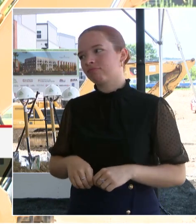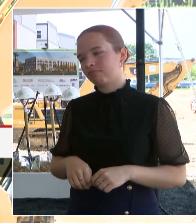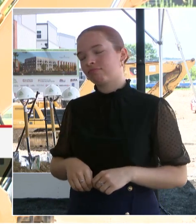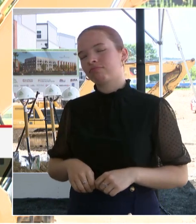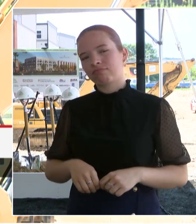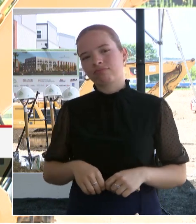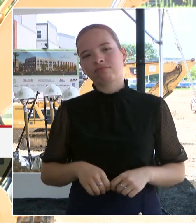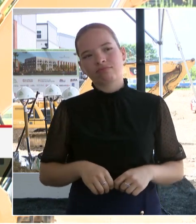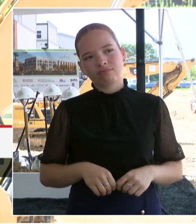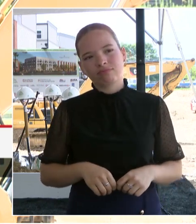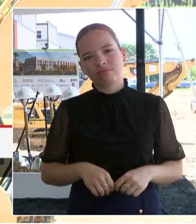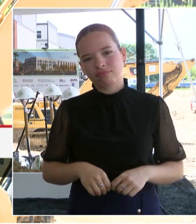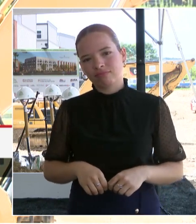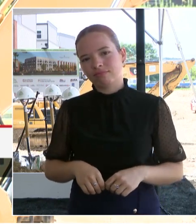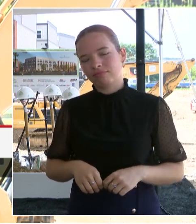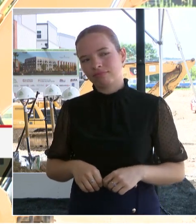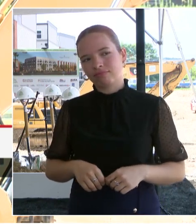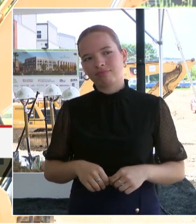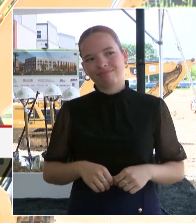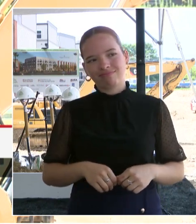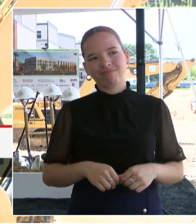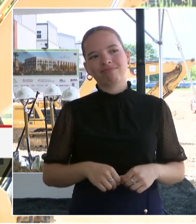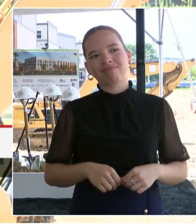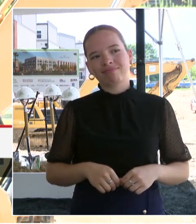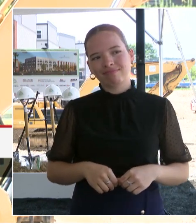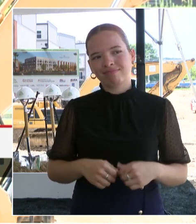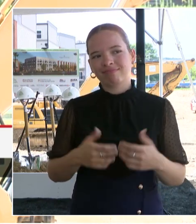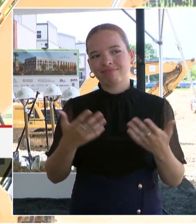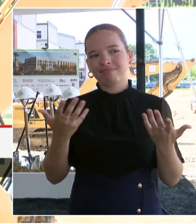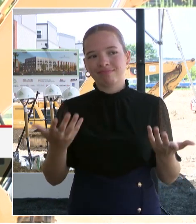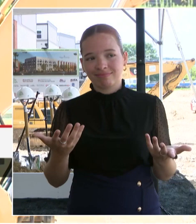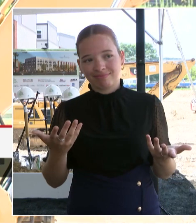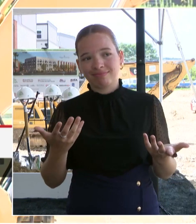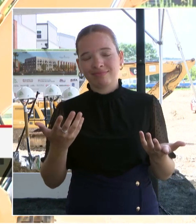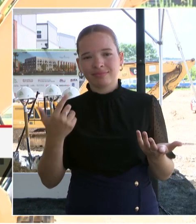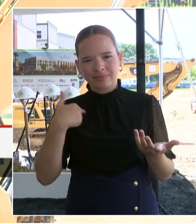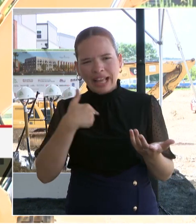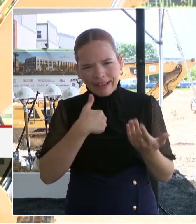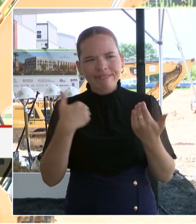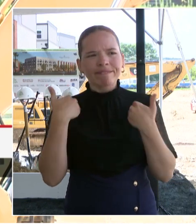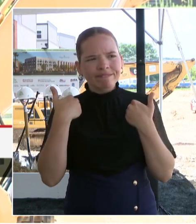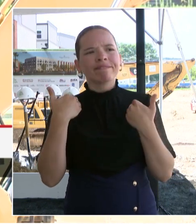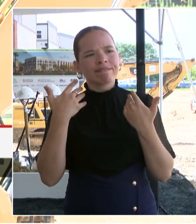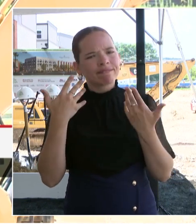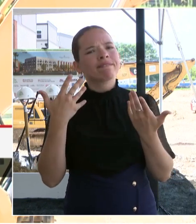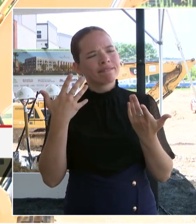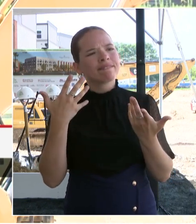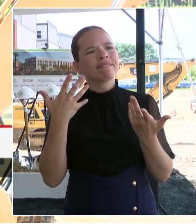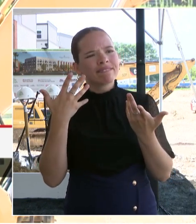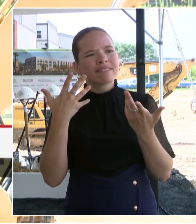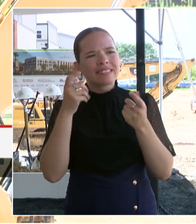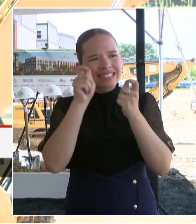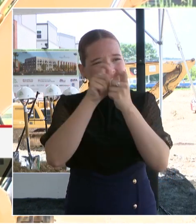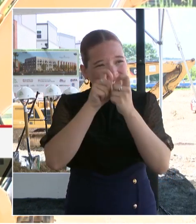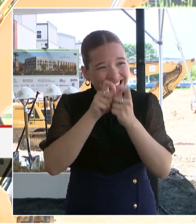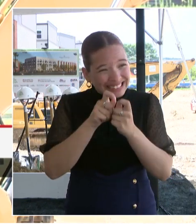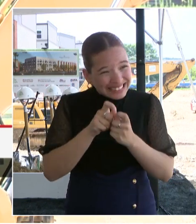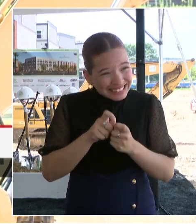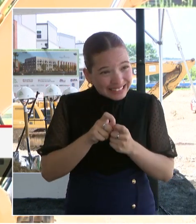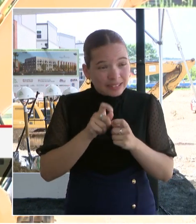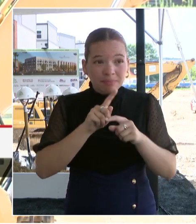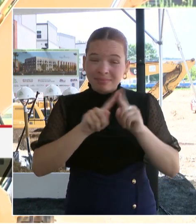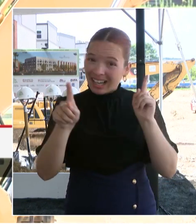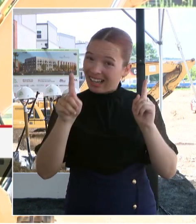So we didn't talk specifics, but there's almost $30 million in public resources that went into this project to make sure we could get